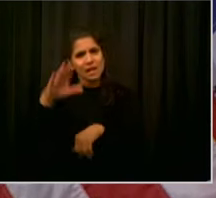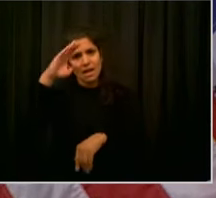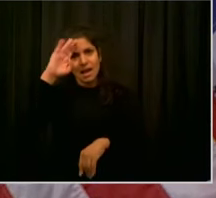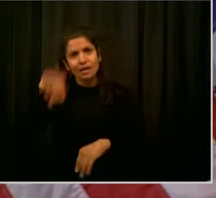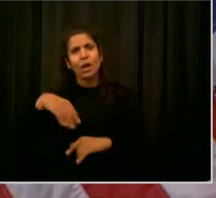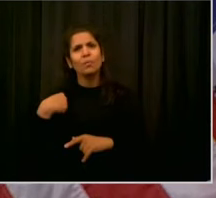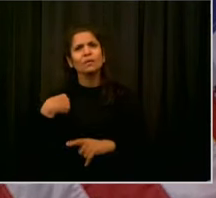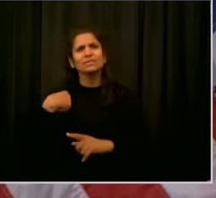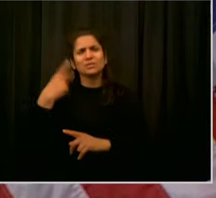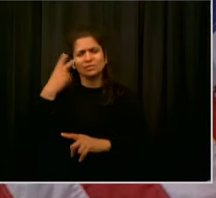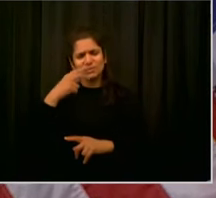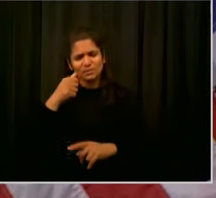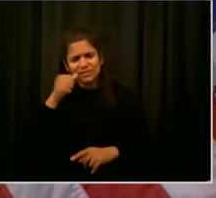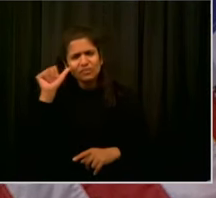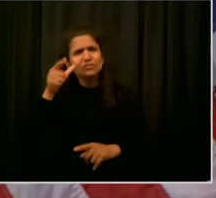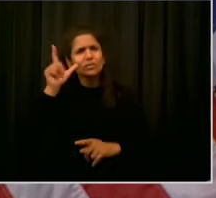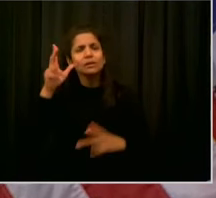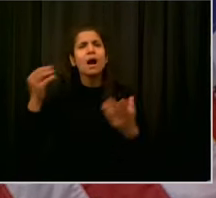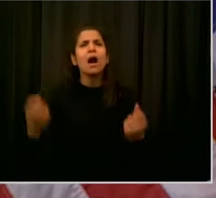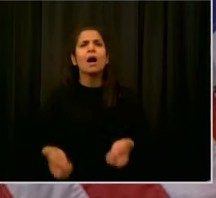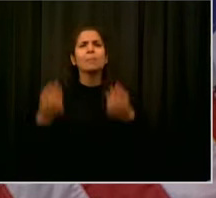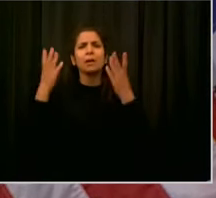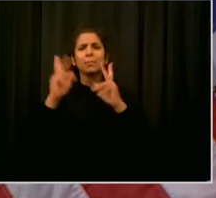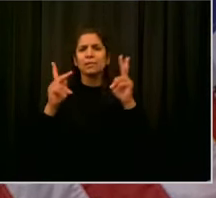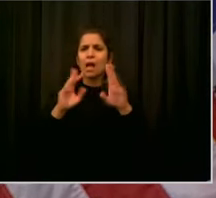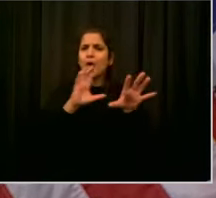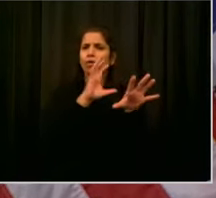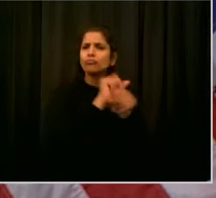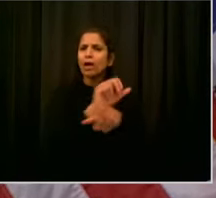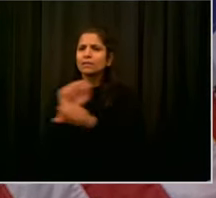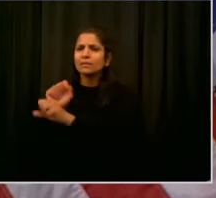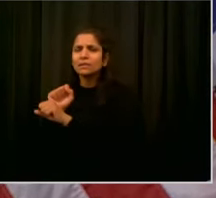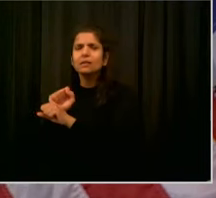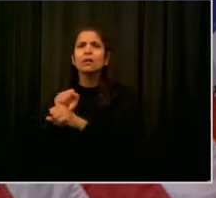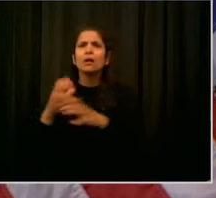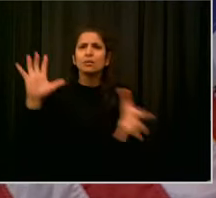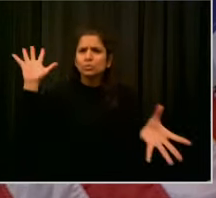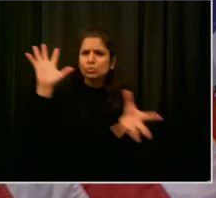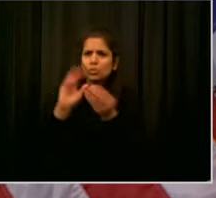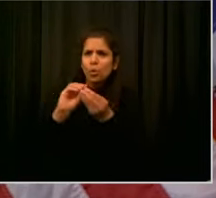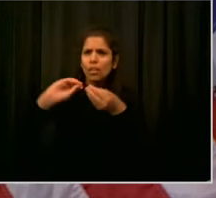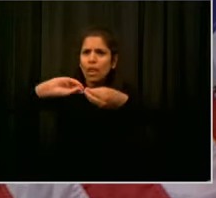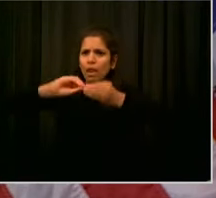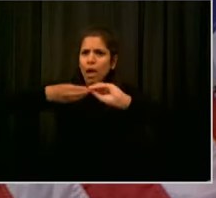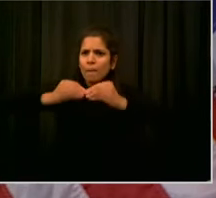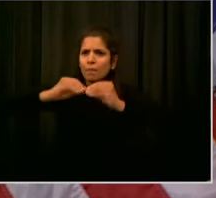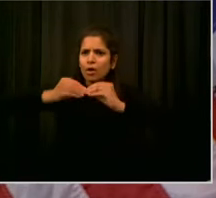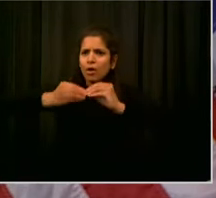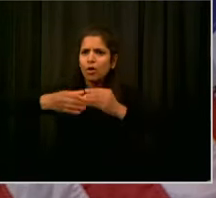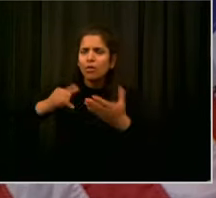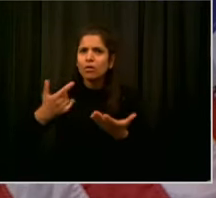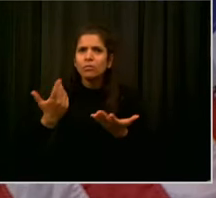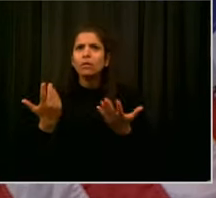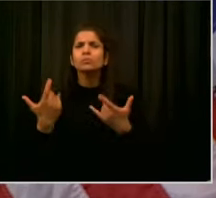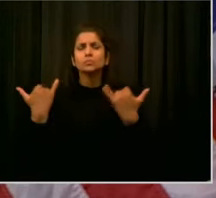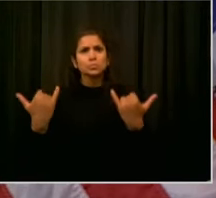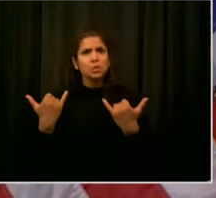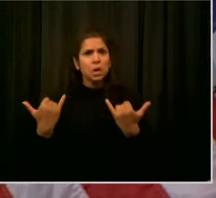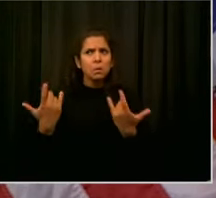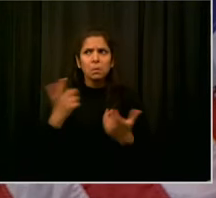related to some of those people who have been detained, many of them for low-level offenses that could have been dealt with by